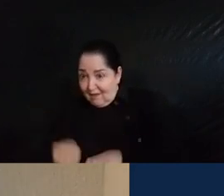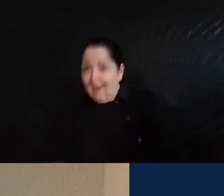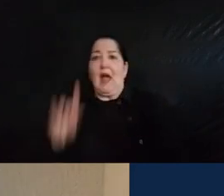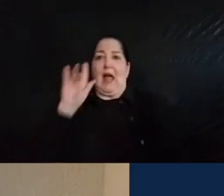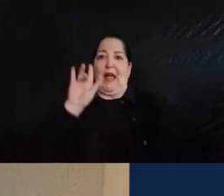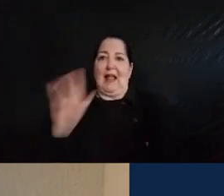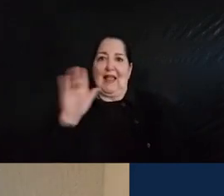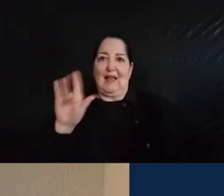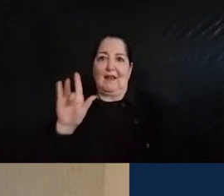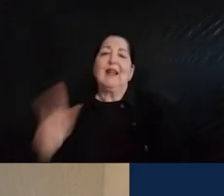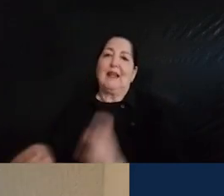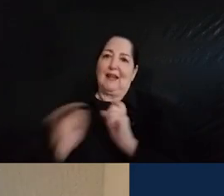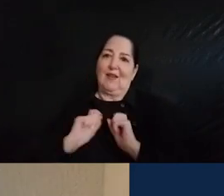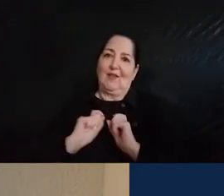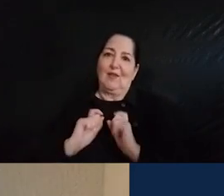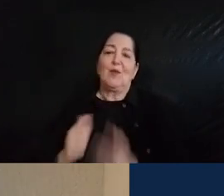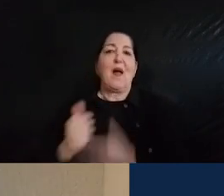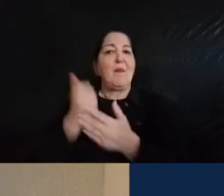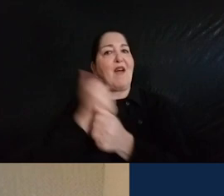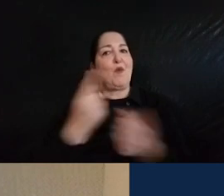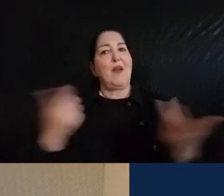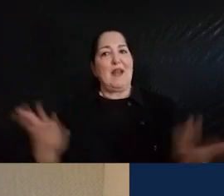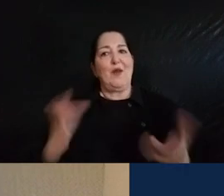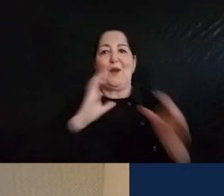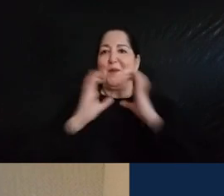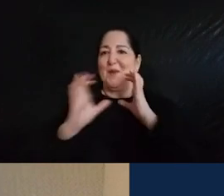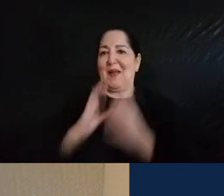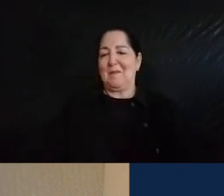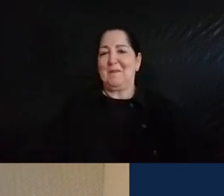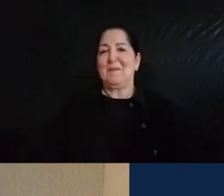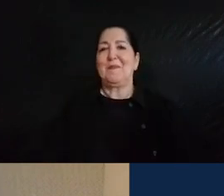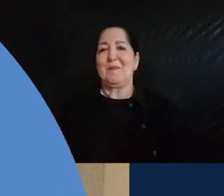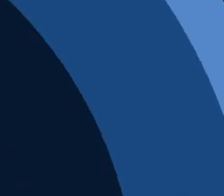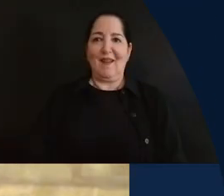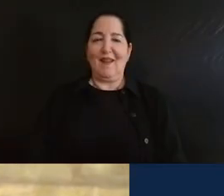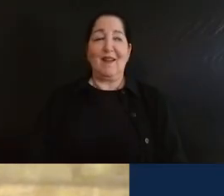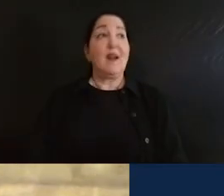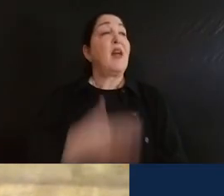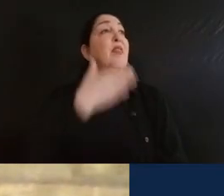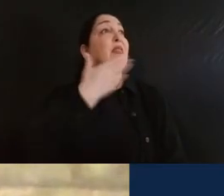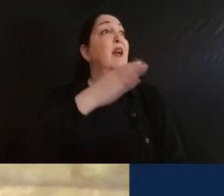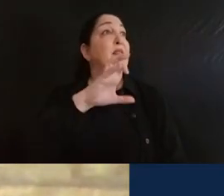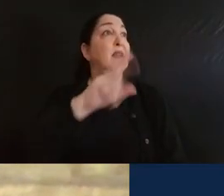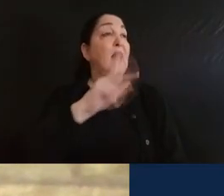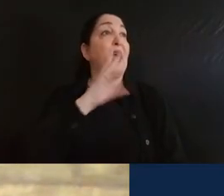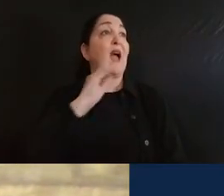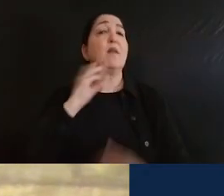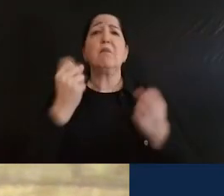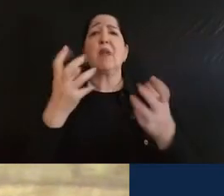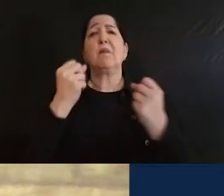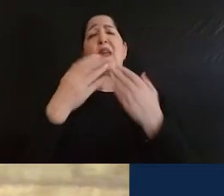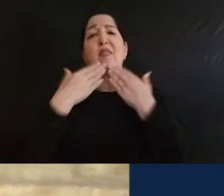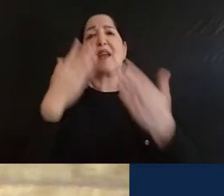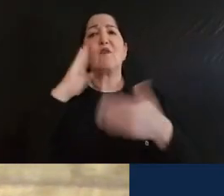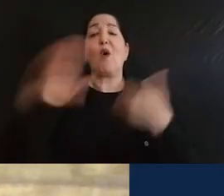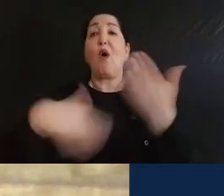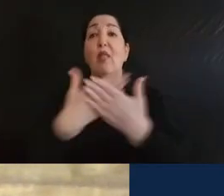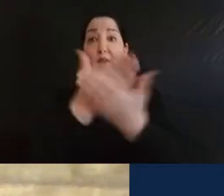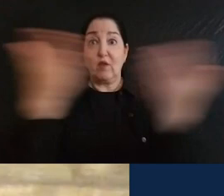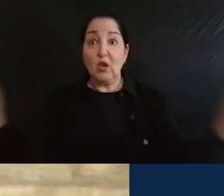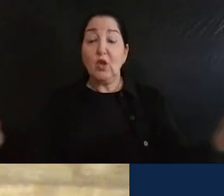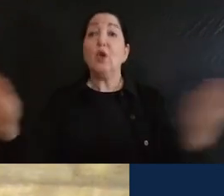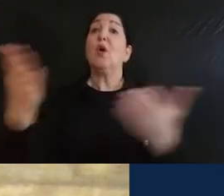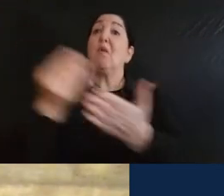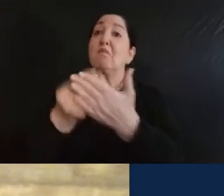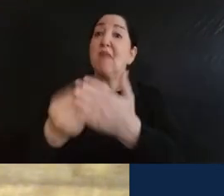part of the extended family that helps everyone hear and communicate. Thank you, CK, and many, many thanks to all of you